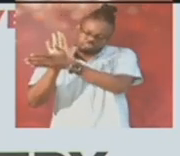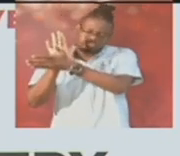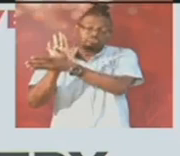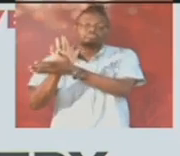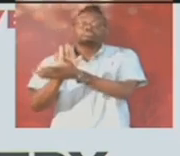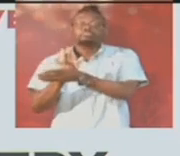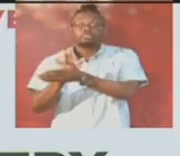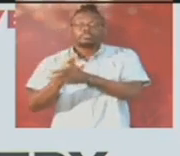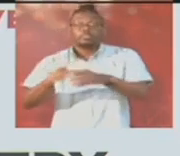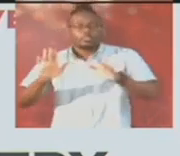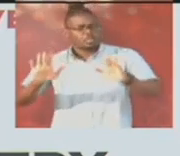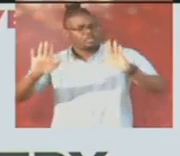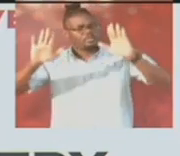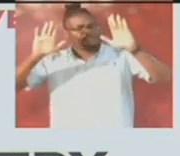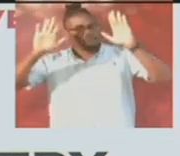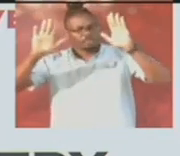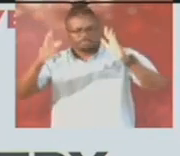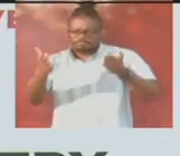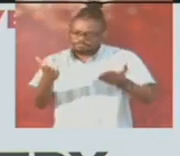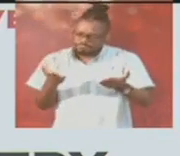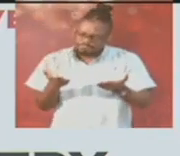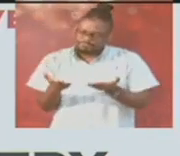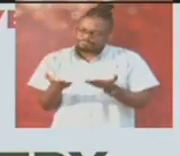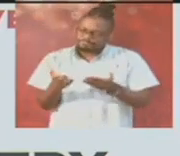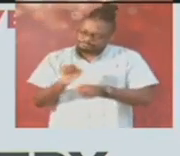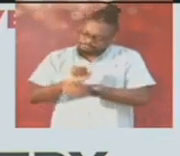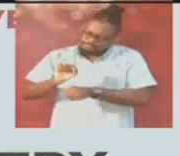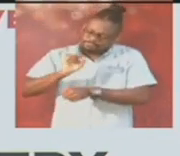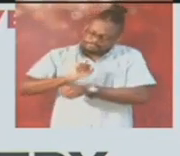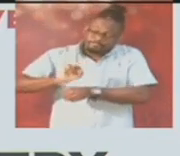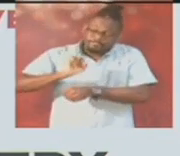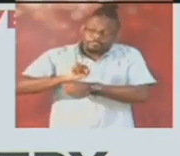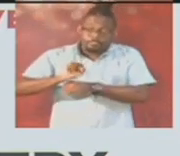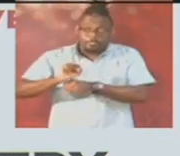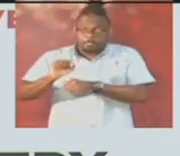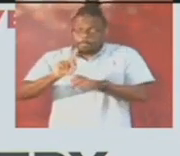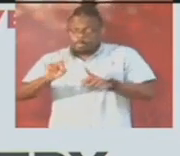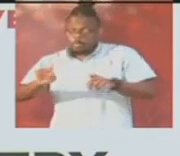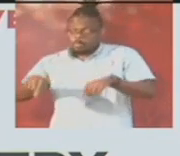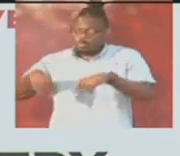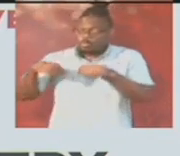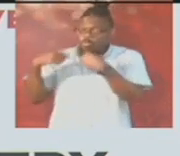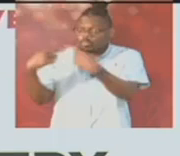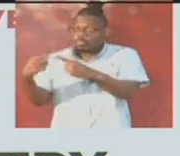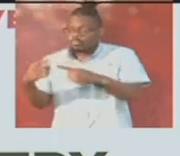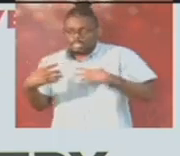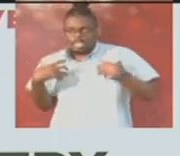the wonderful customer service that people got in delivering this